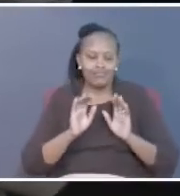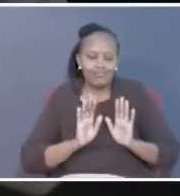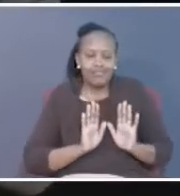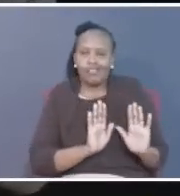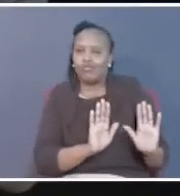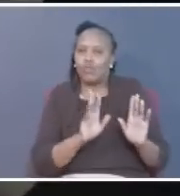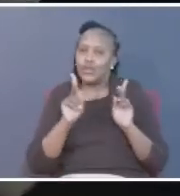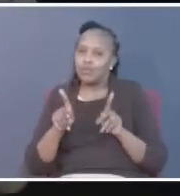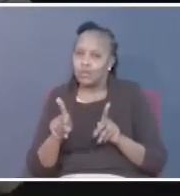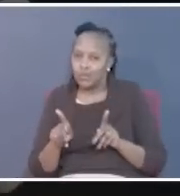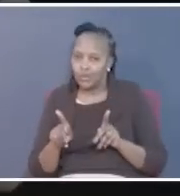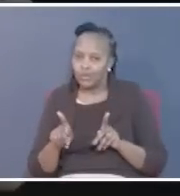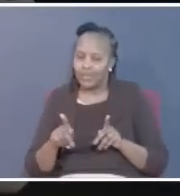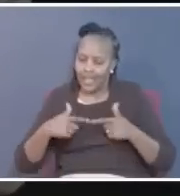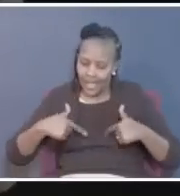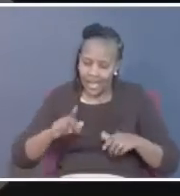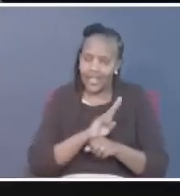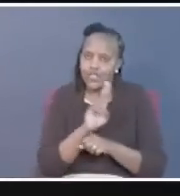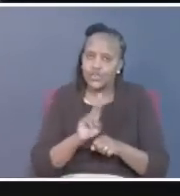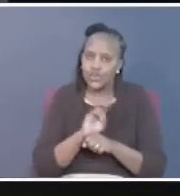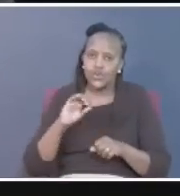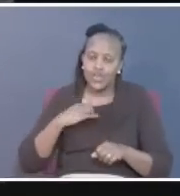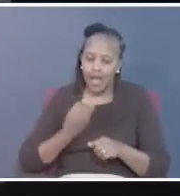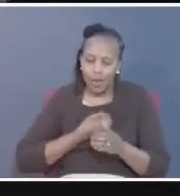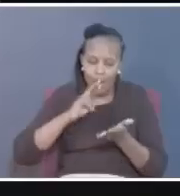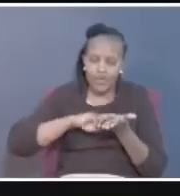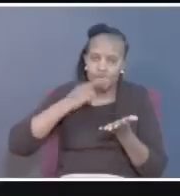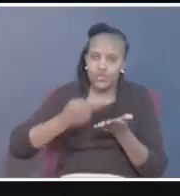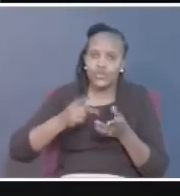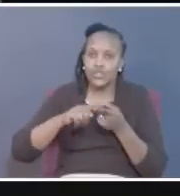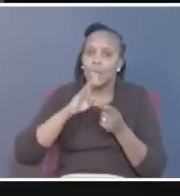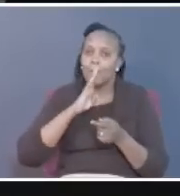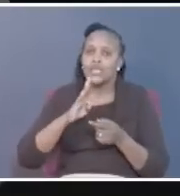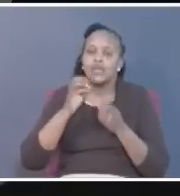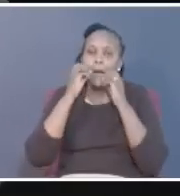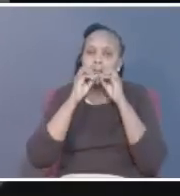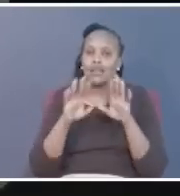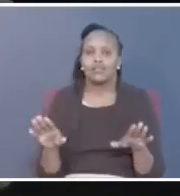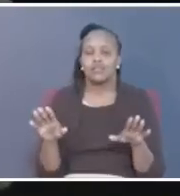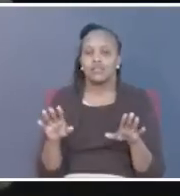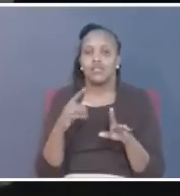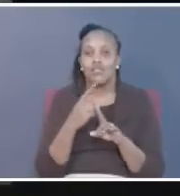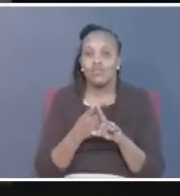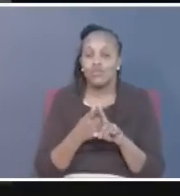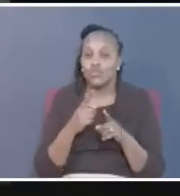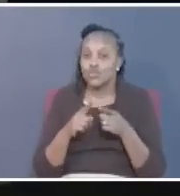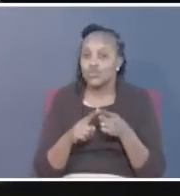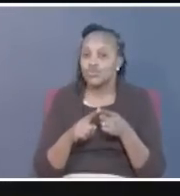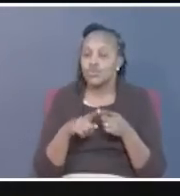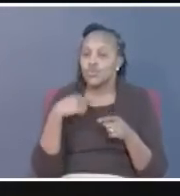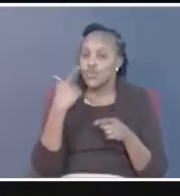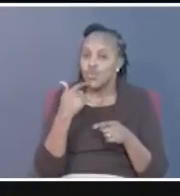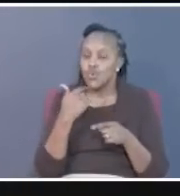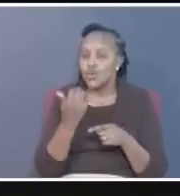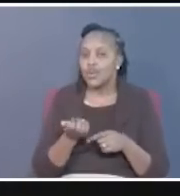need. Let's use our resources to be a blessing to those who need that from us right now. By